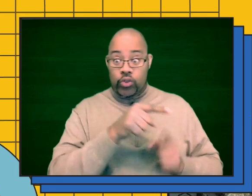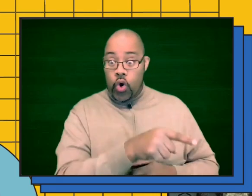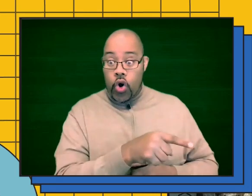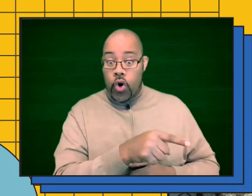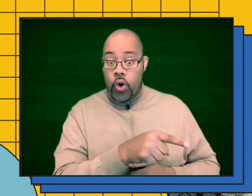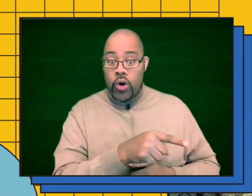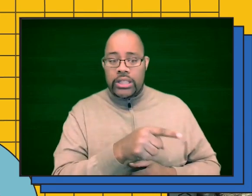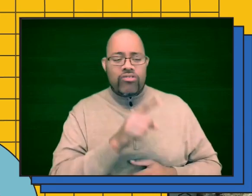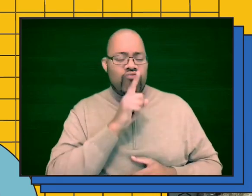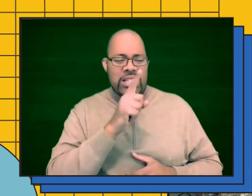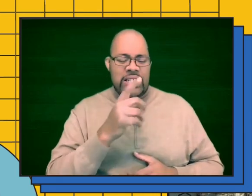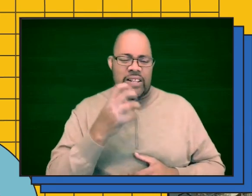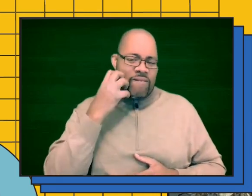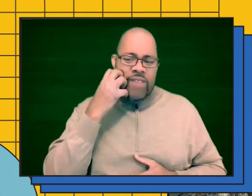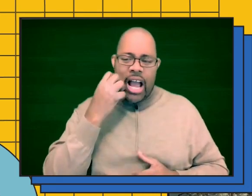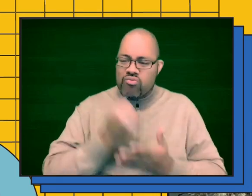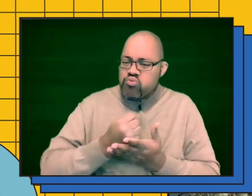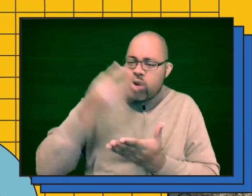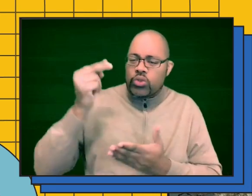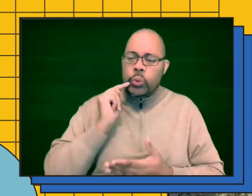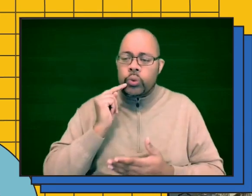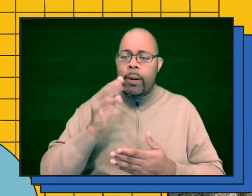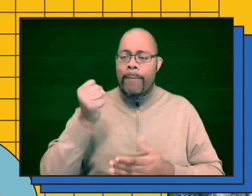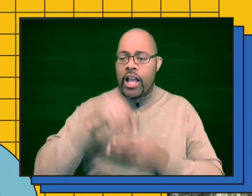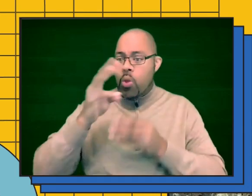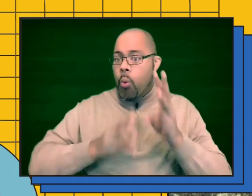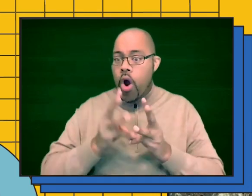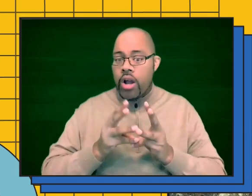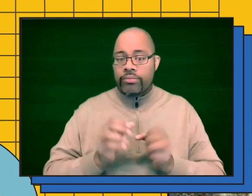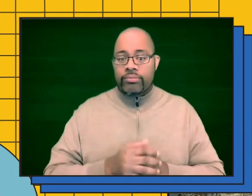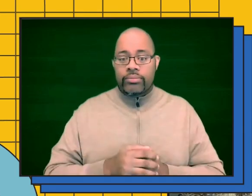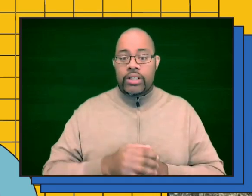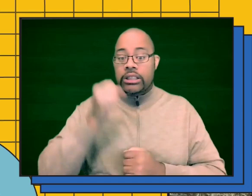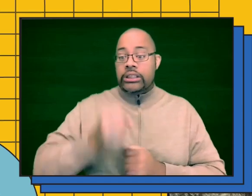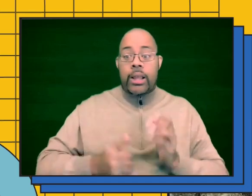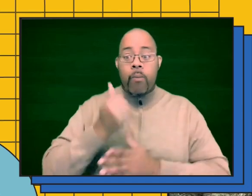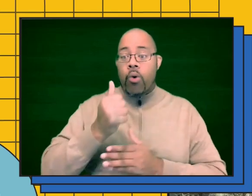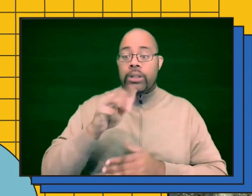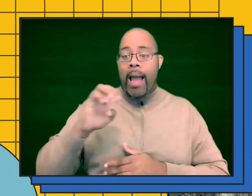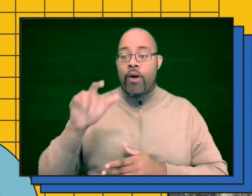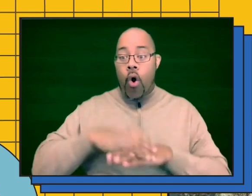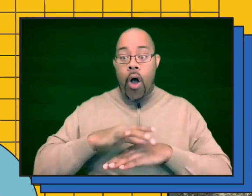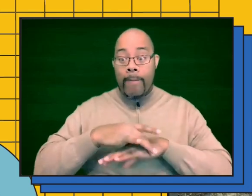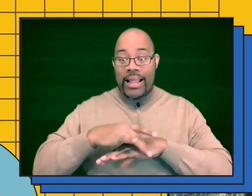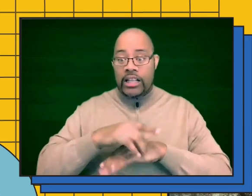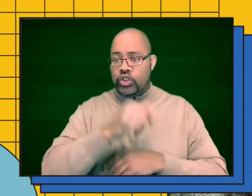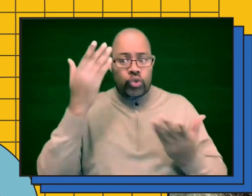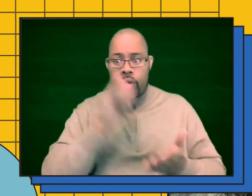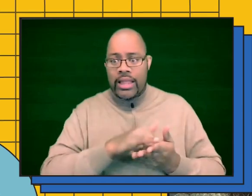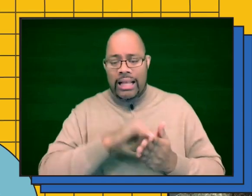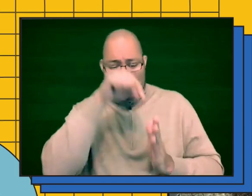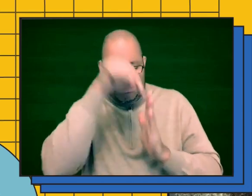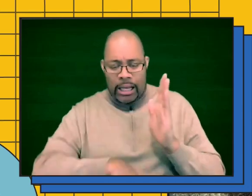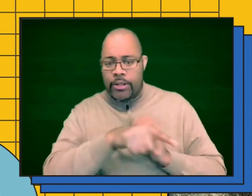mother gives her is some of the fat-richest milk in the world. Southernmost mammal on the planet, she doesn't